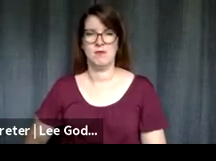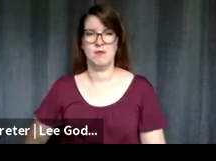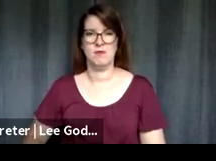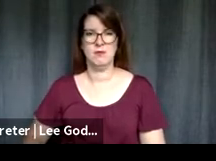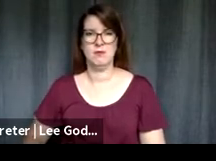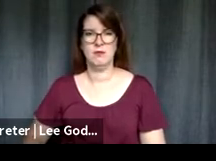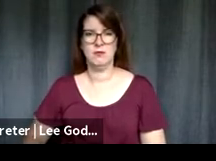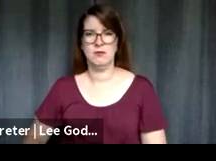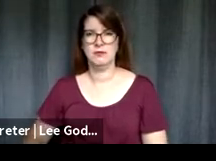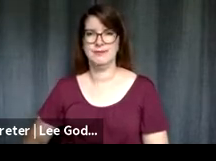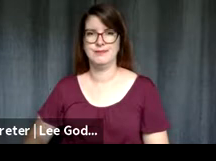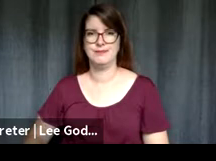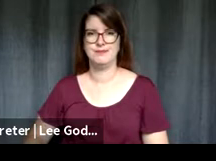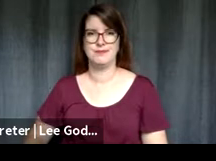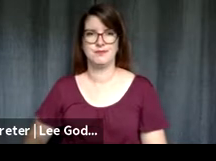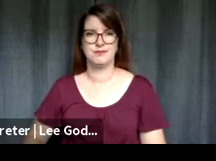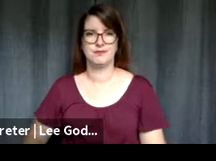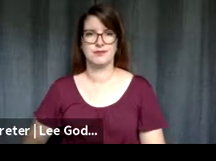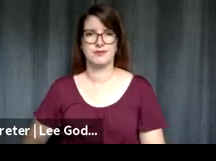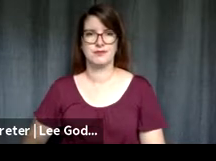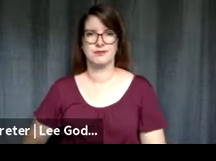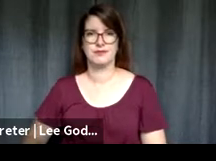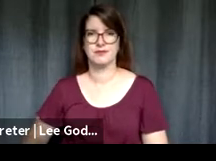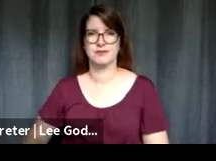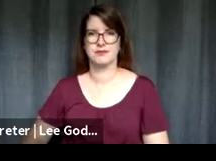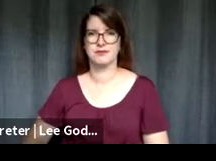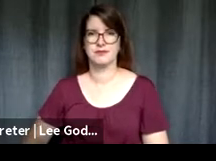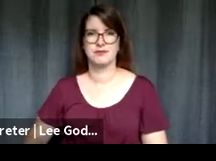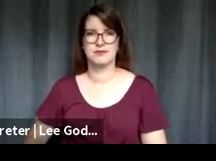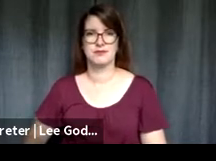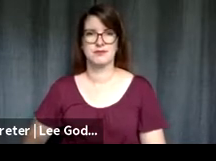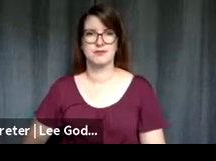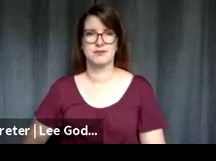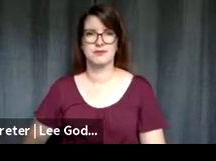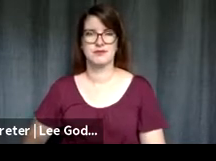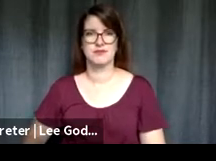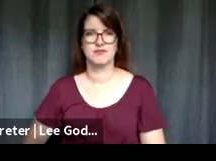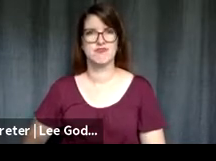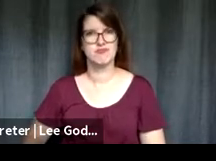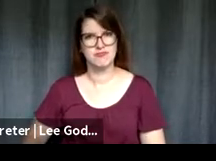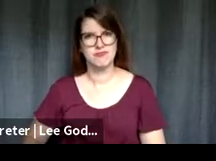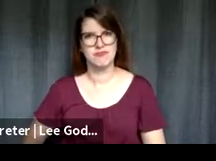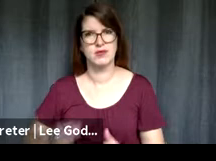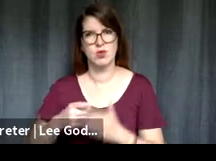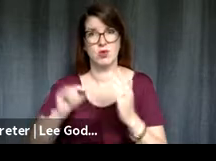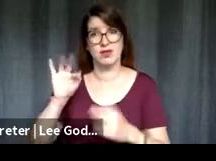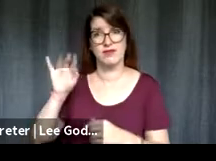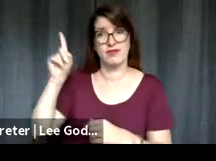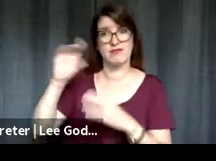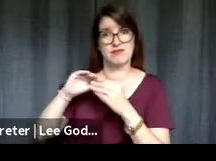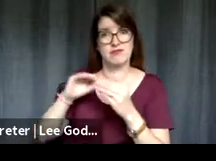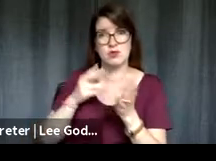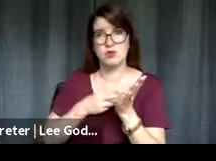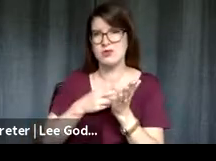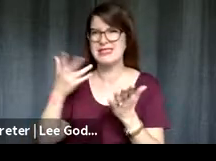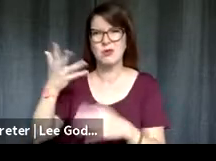will trust you with true riches? Now, what if he's telling the truth? That God doesn't want to take